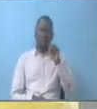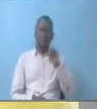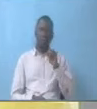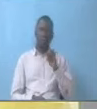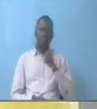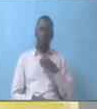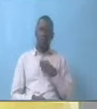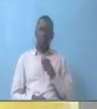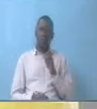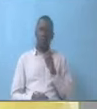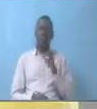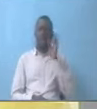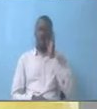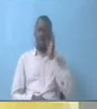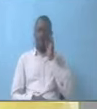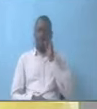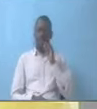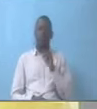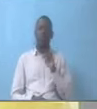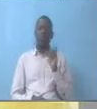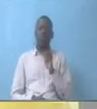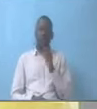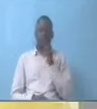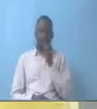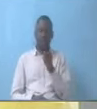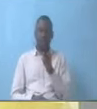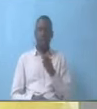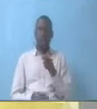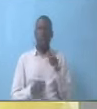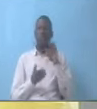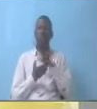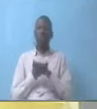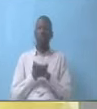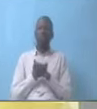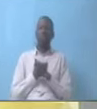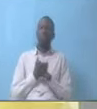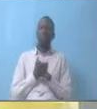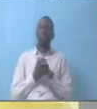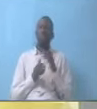Fafa Mbai reacts. Moy Fafa Mbai day tontuna.